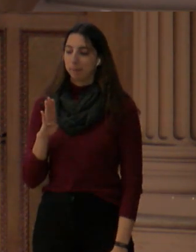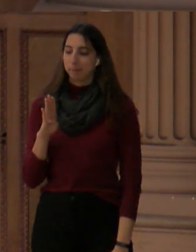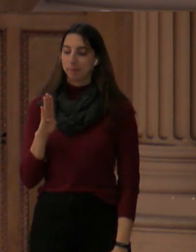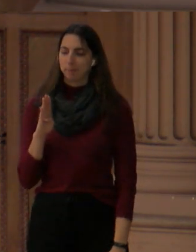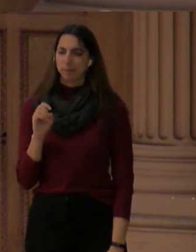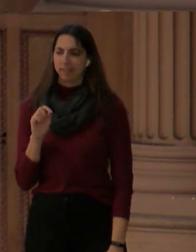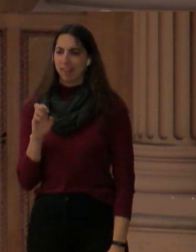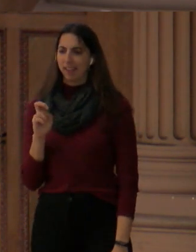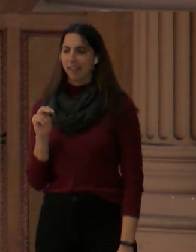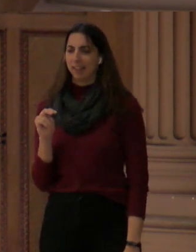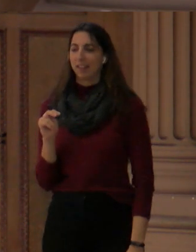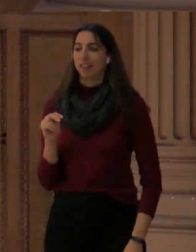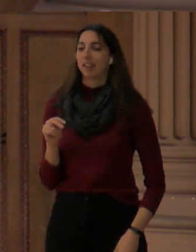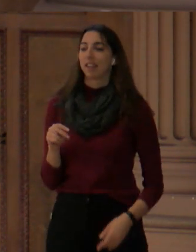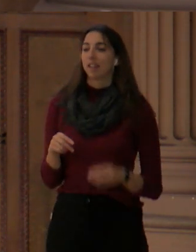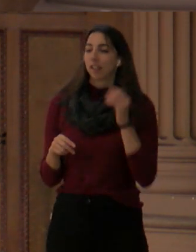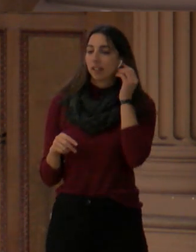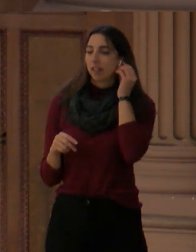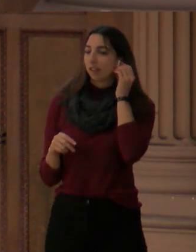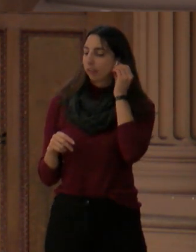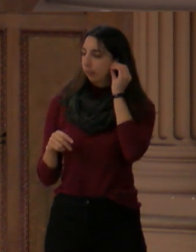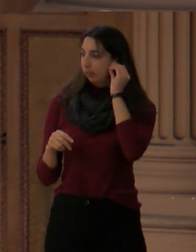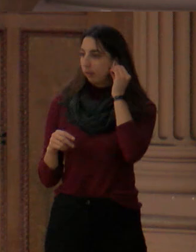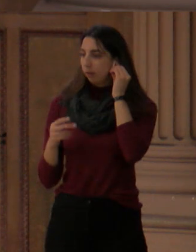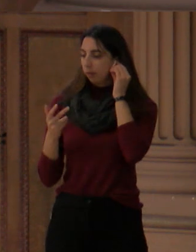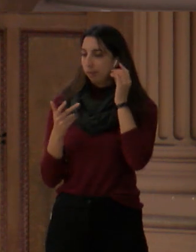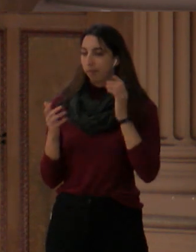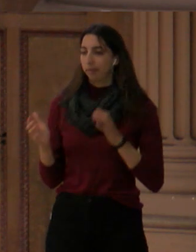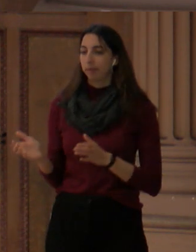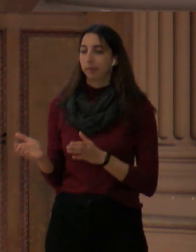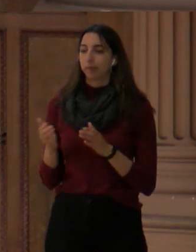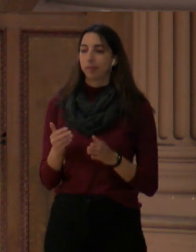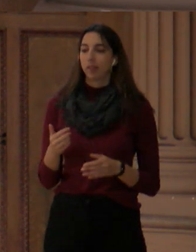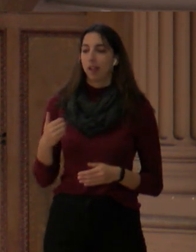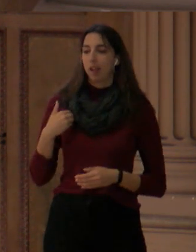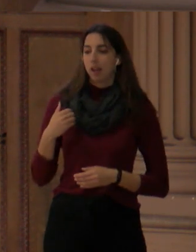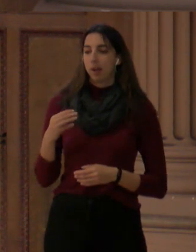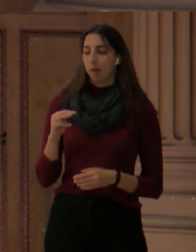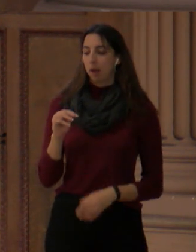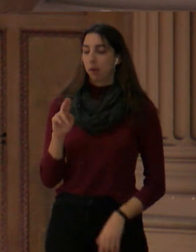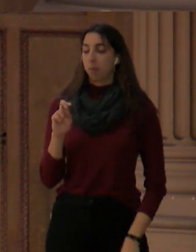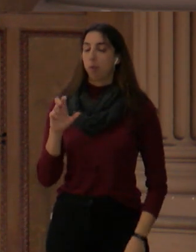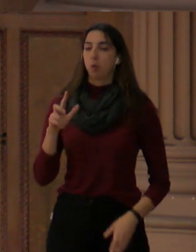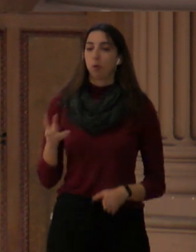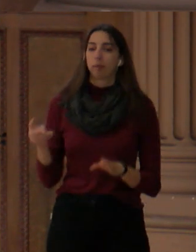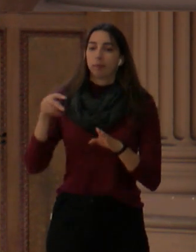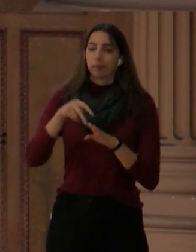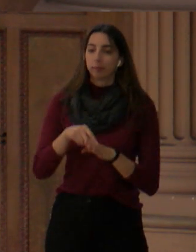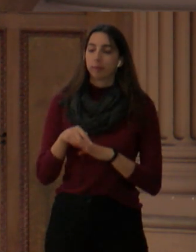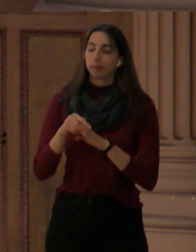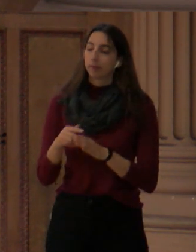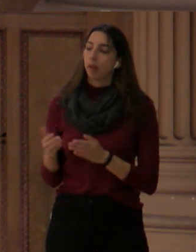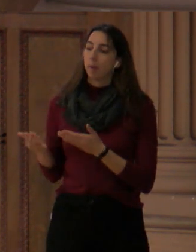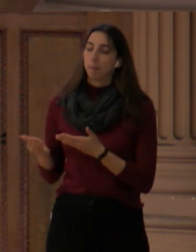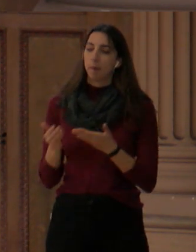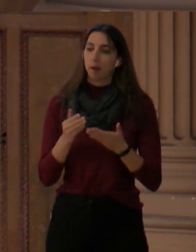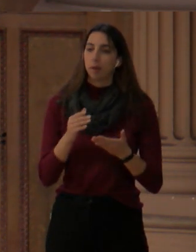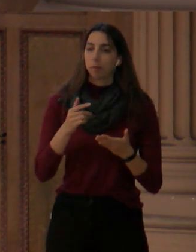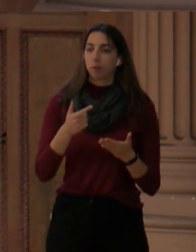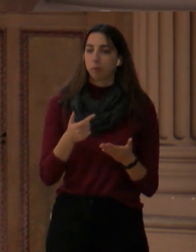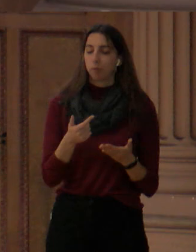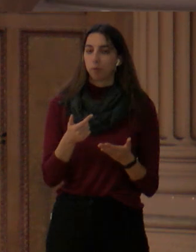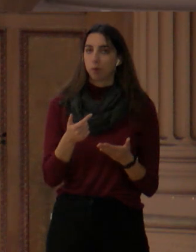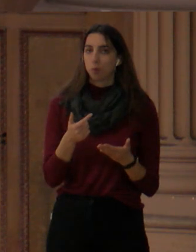Cherethites and the Pelethites went down and had Solomon ride on King David's mule and brought him to Gihon. There Zadok